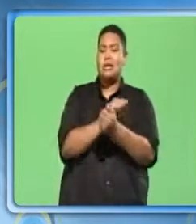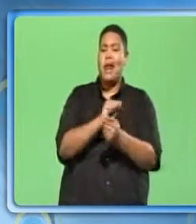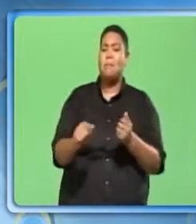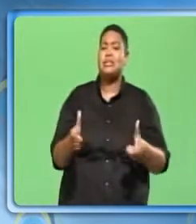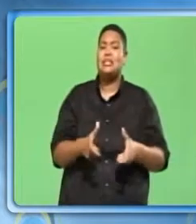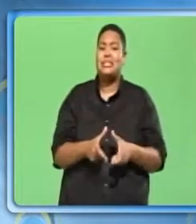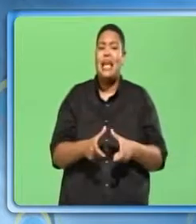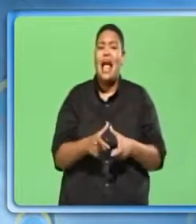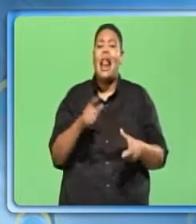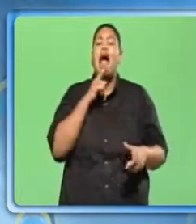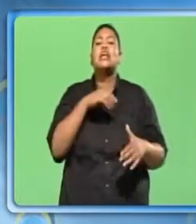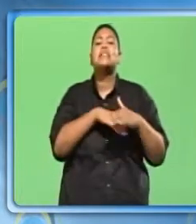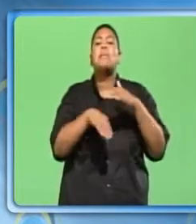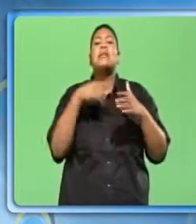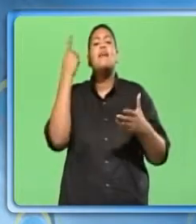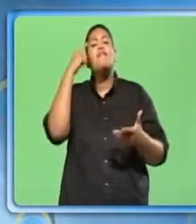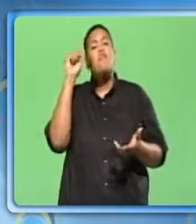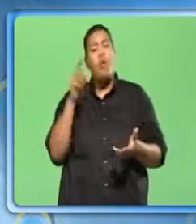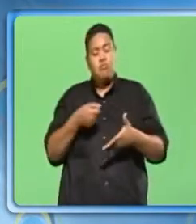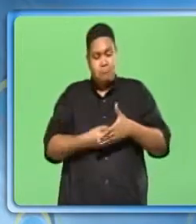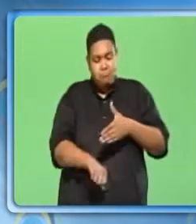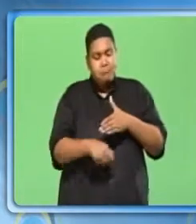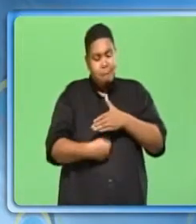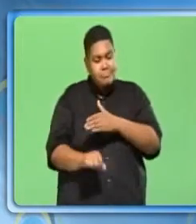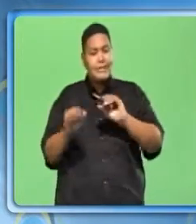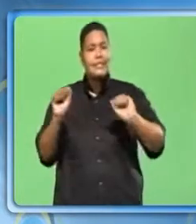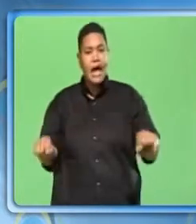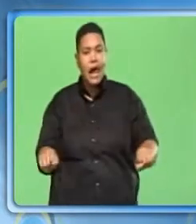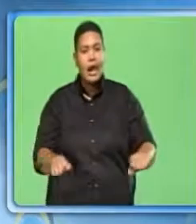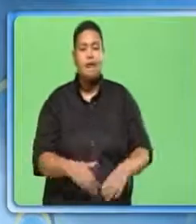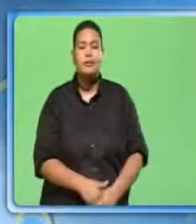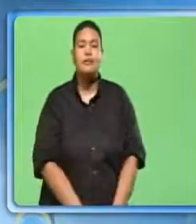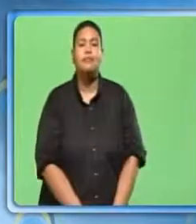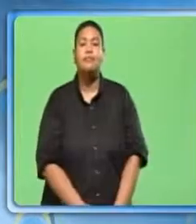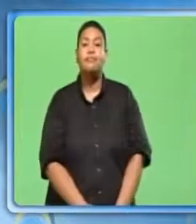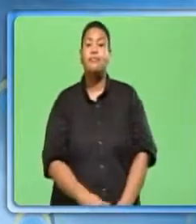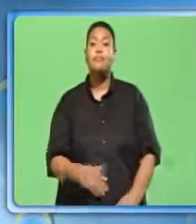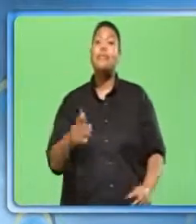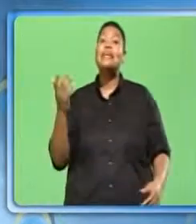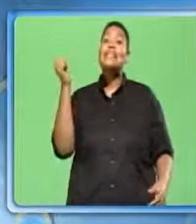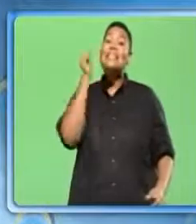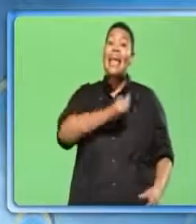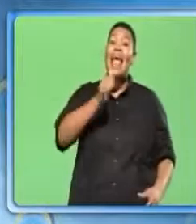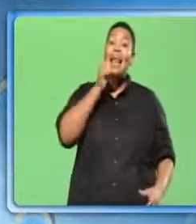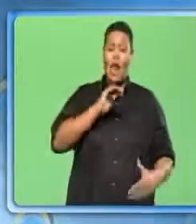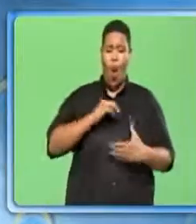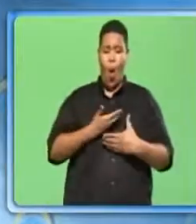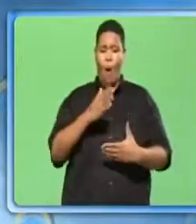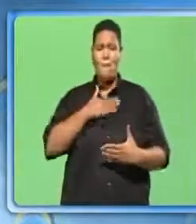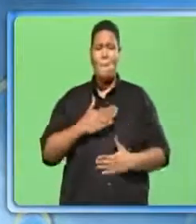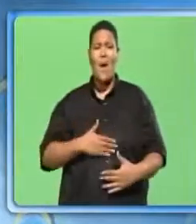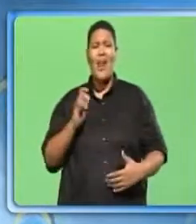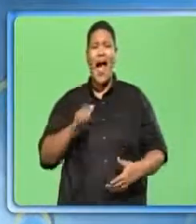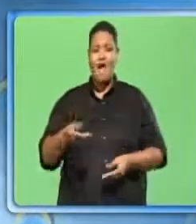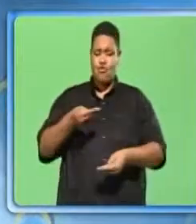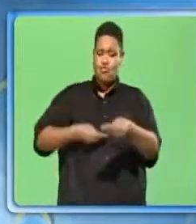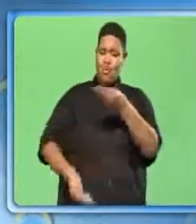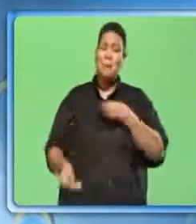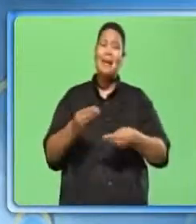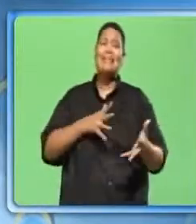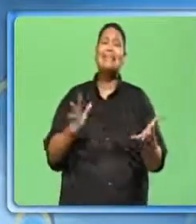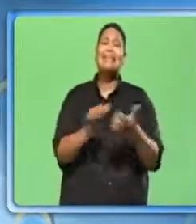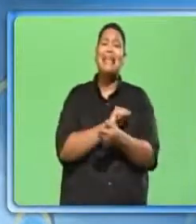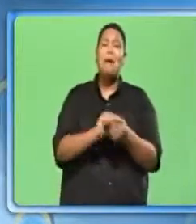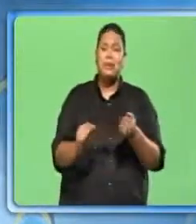the basis for asexual reproduction. On a daily basis, our bodies have to replace damaged or